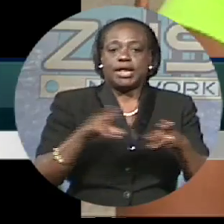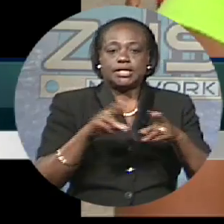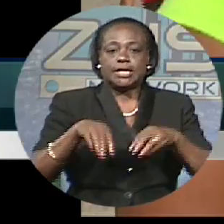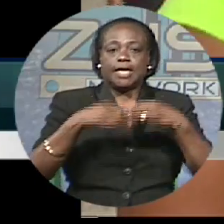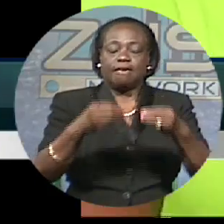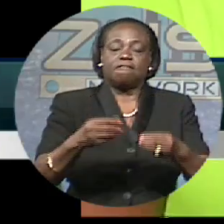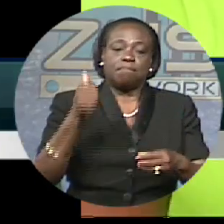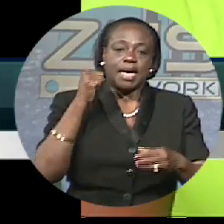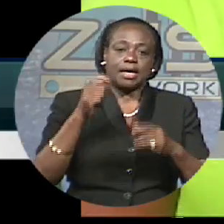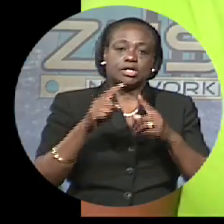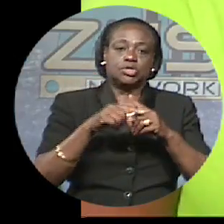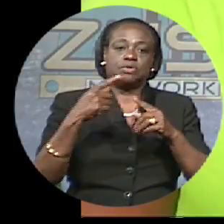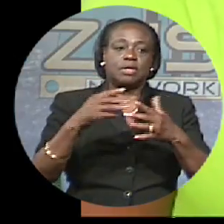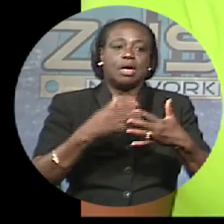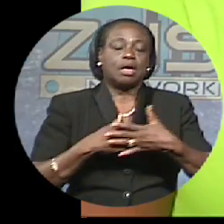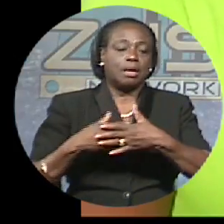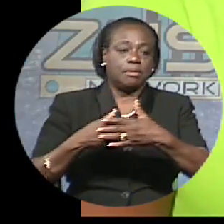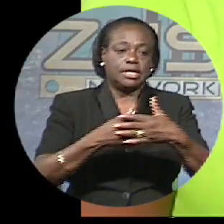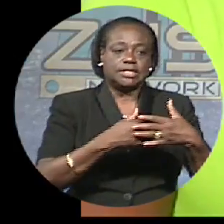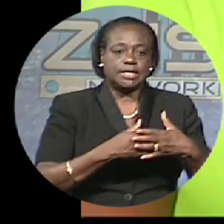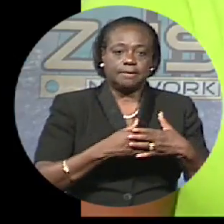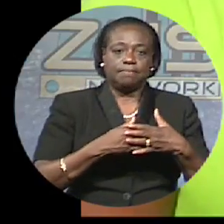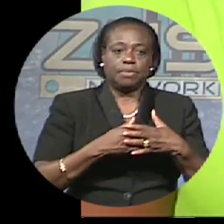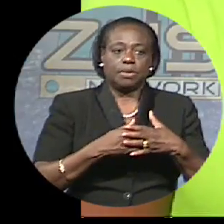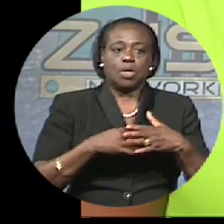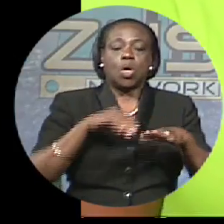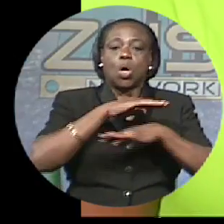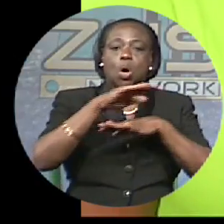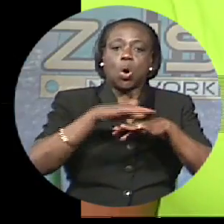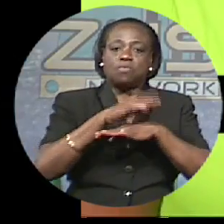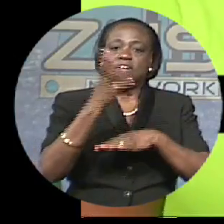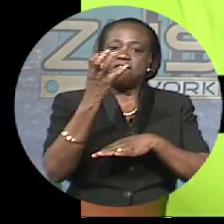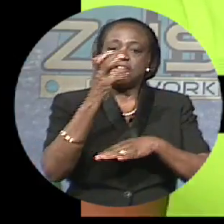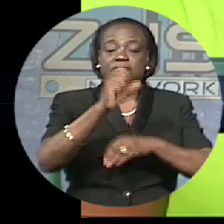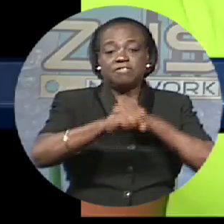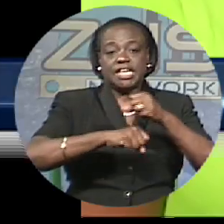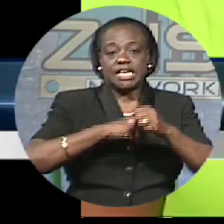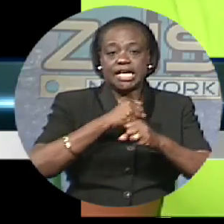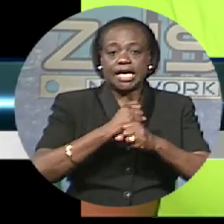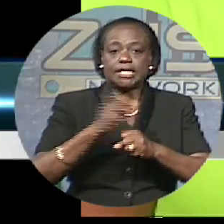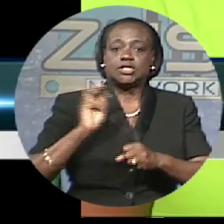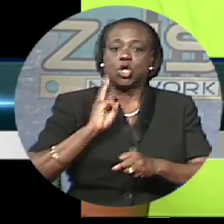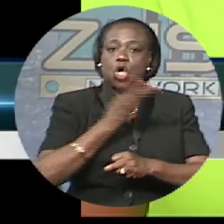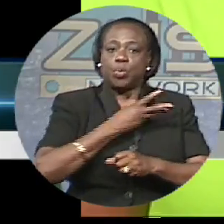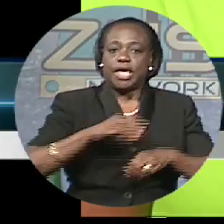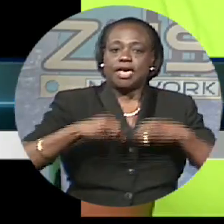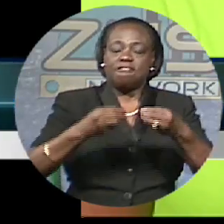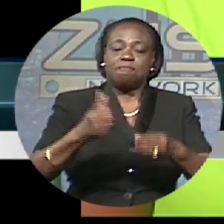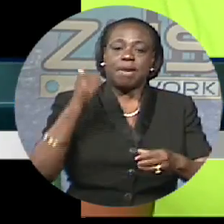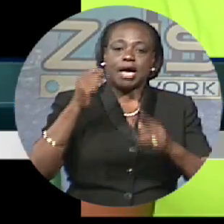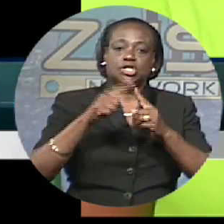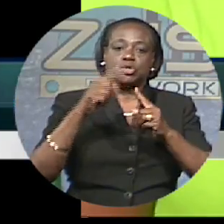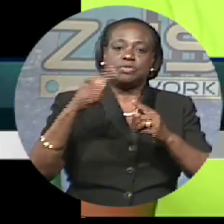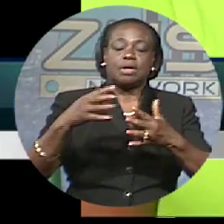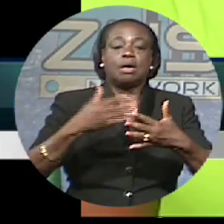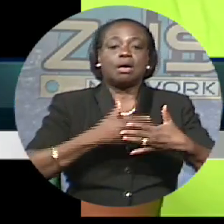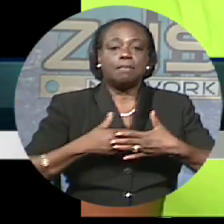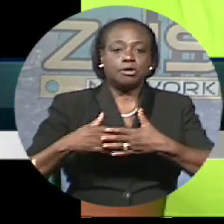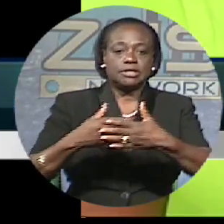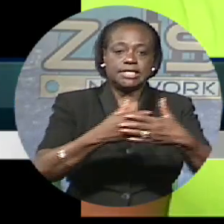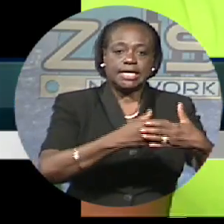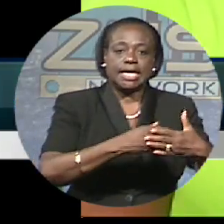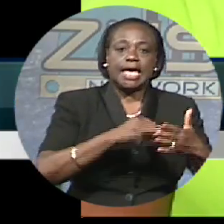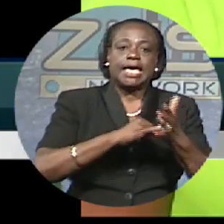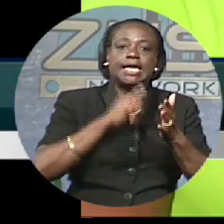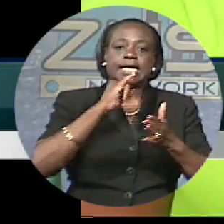with those items. Last summer camp, over 15 years, consistently giving back to the community because it is a part of who we